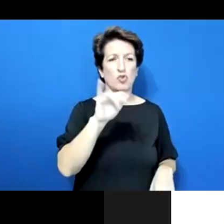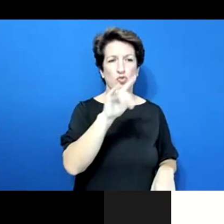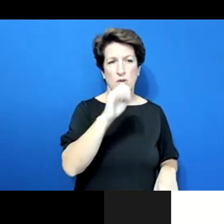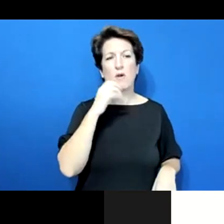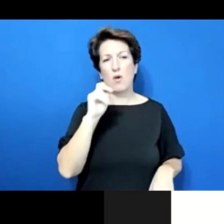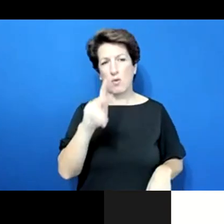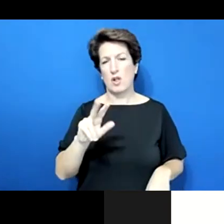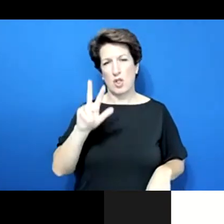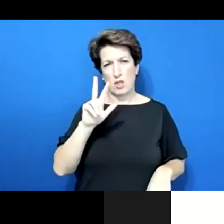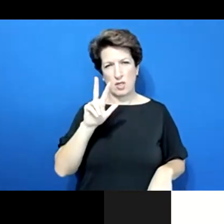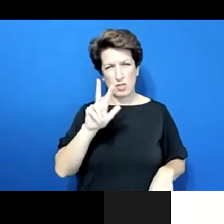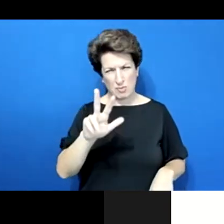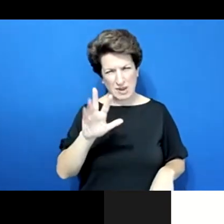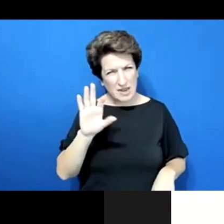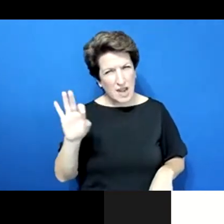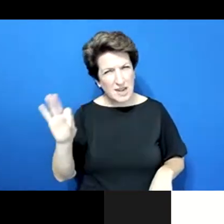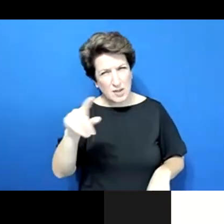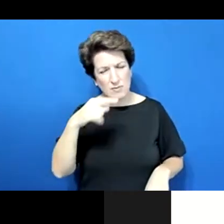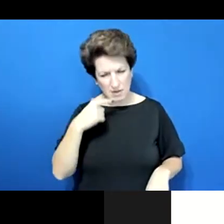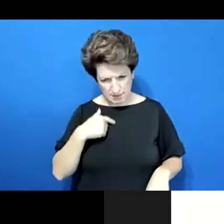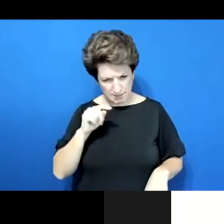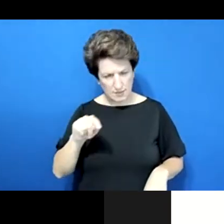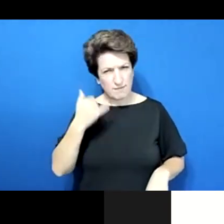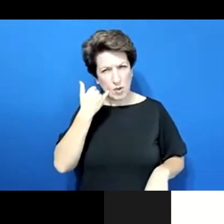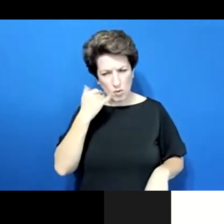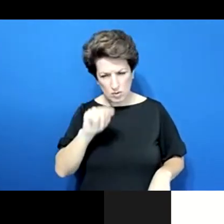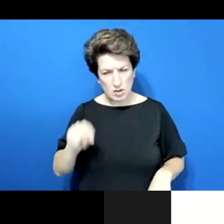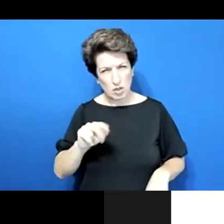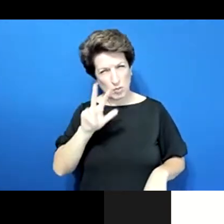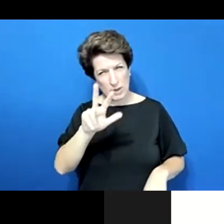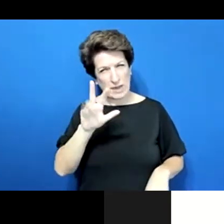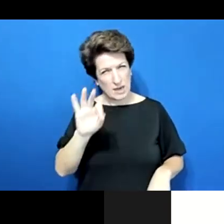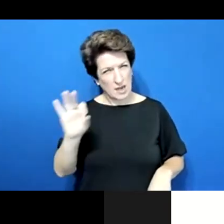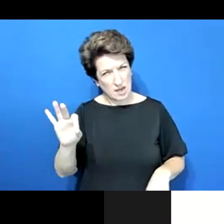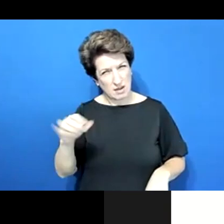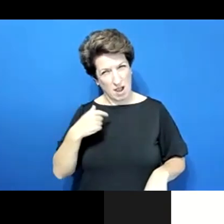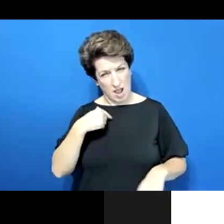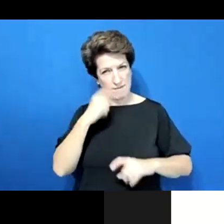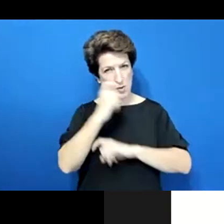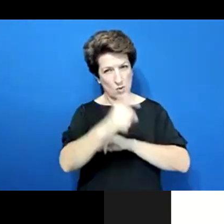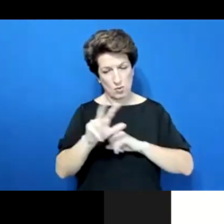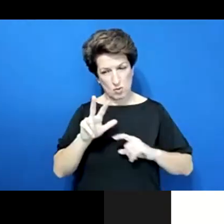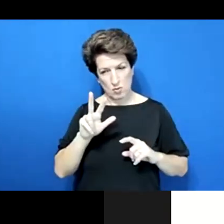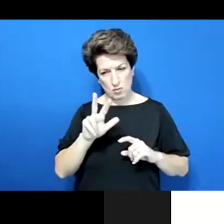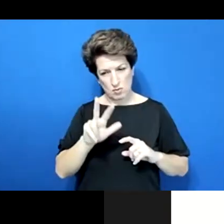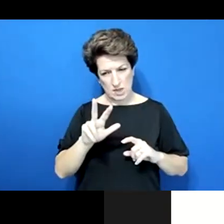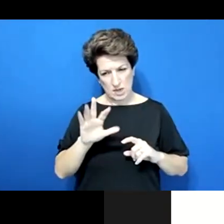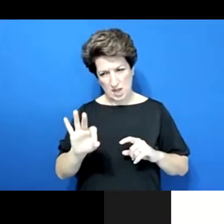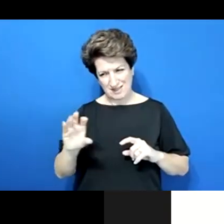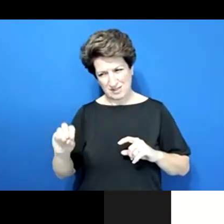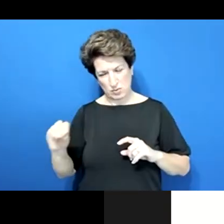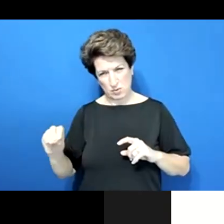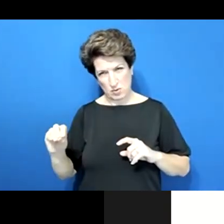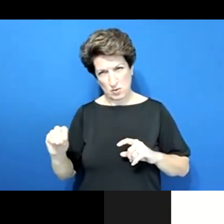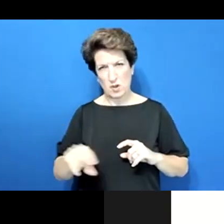just dial 39, we just dial, sorry, not them, me. I just dial 3900. Sorry, That's no,